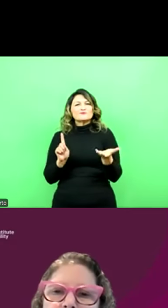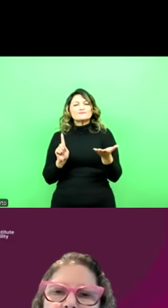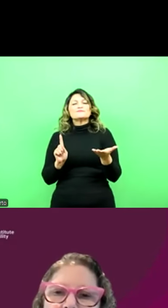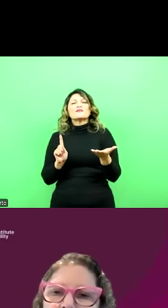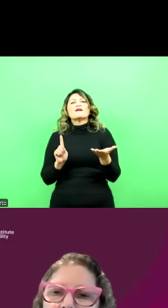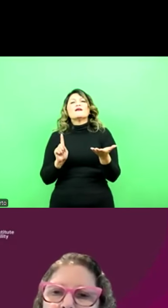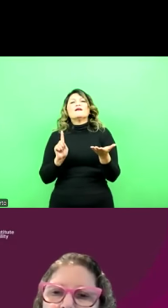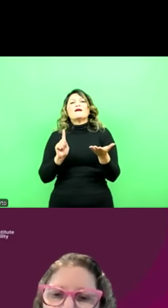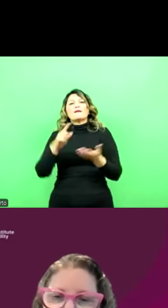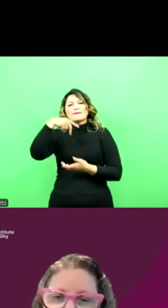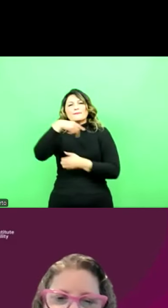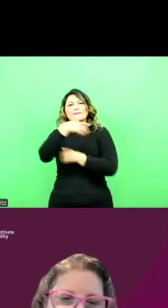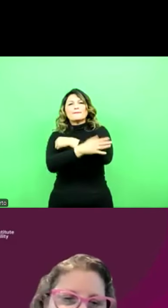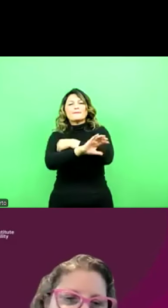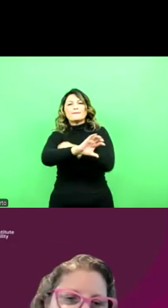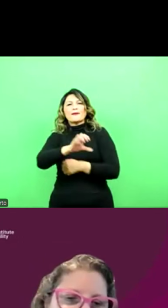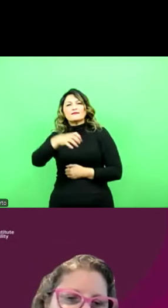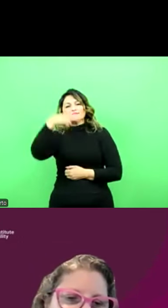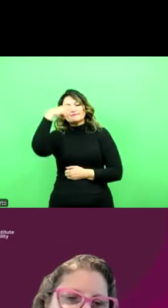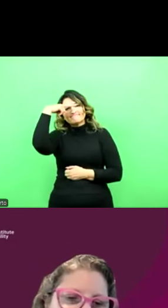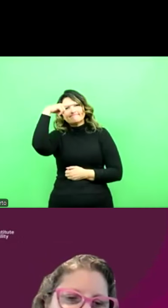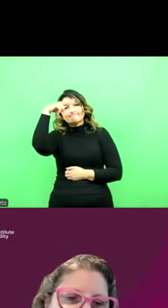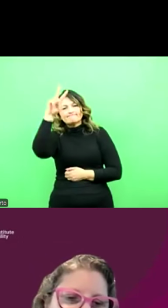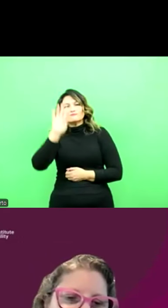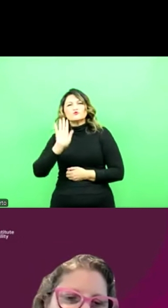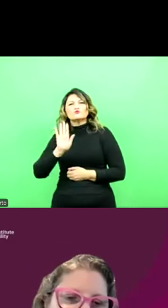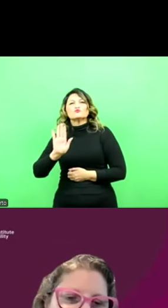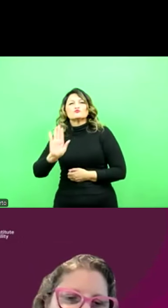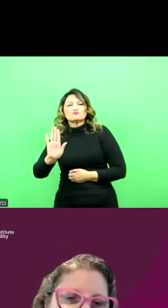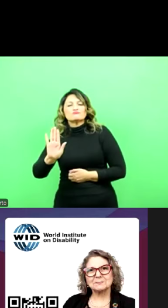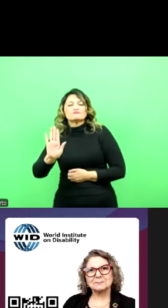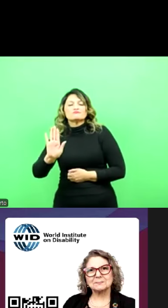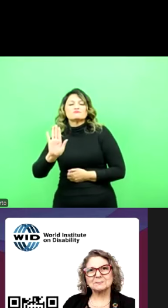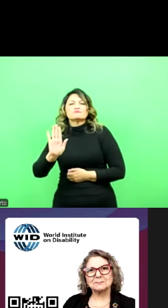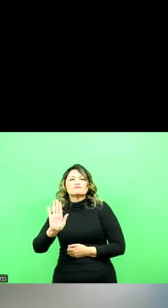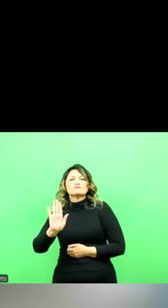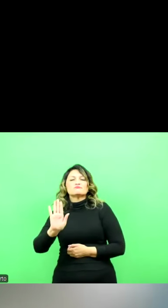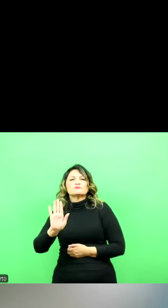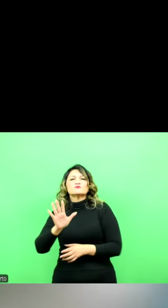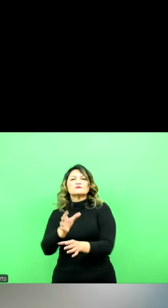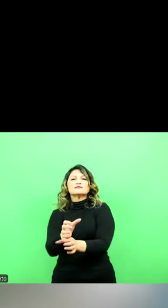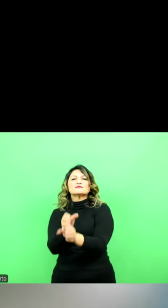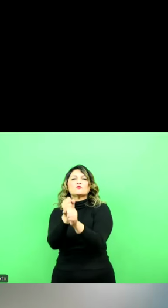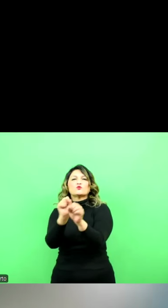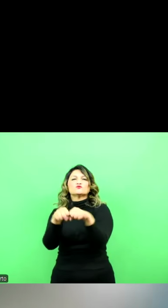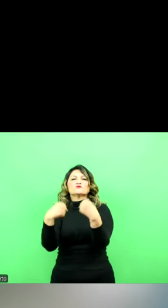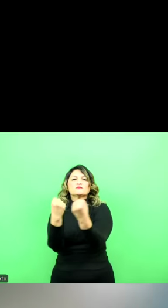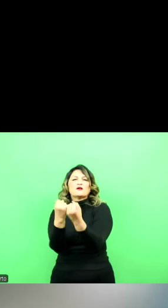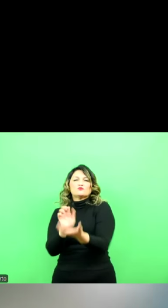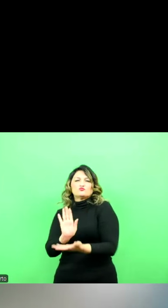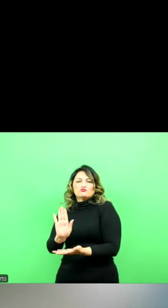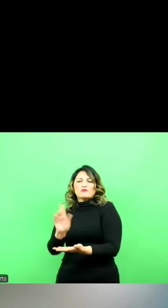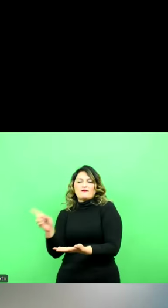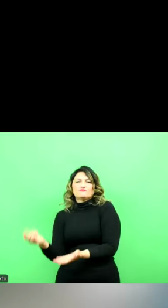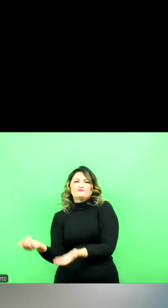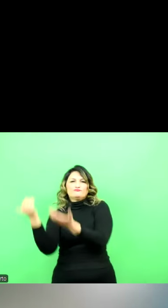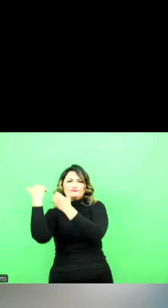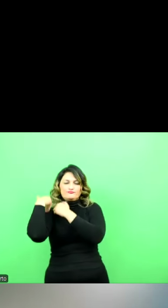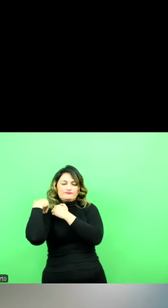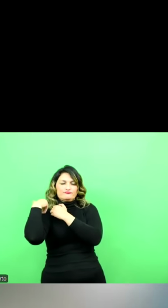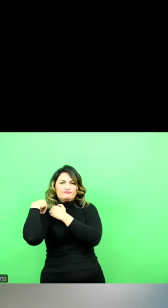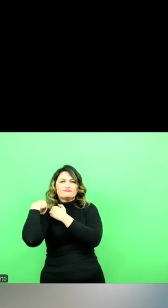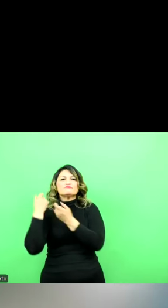Muy buenos días para los que estamos acá en América del Norte. Good day, good morning